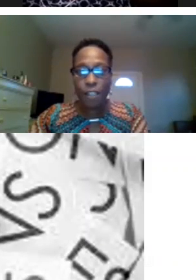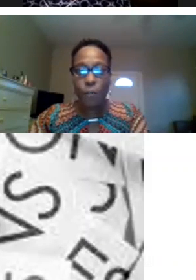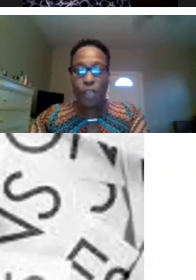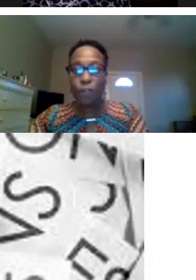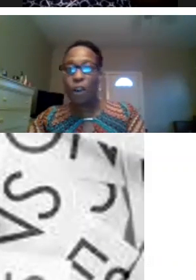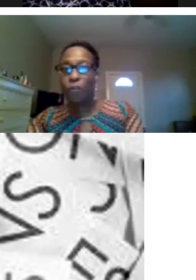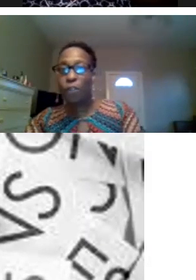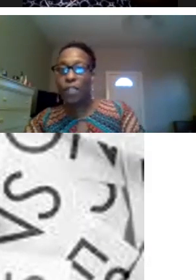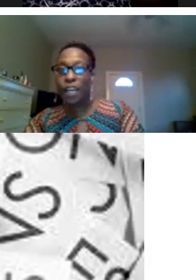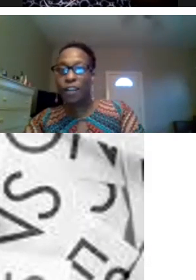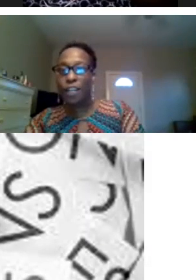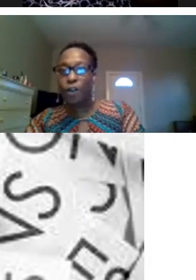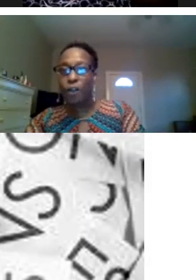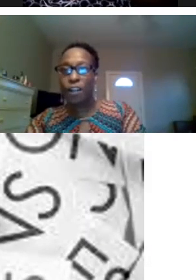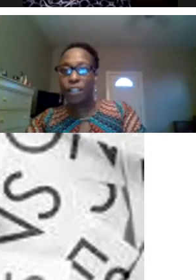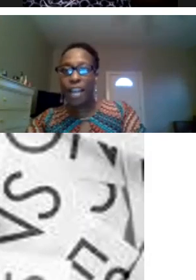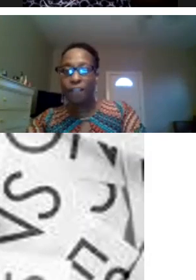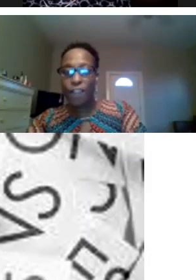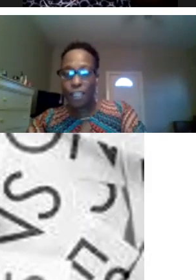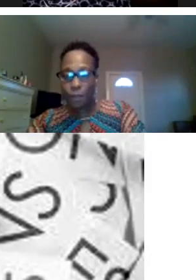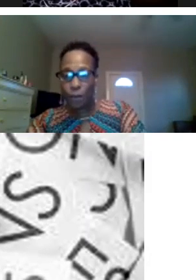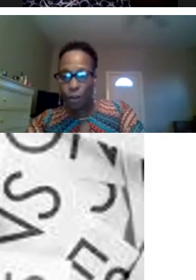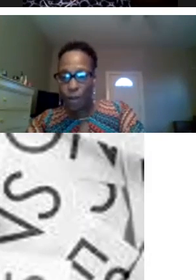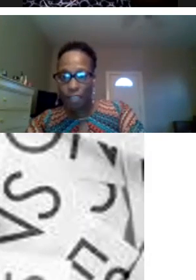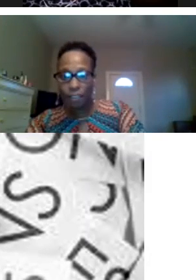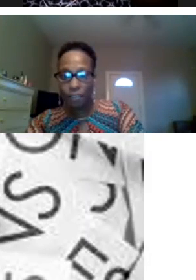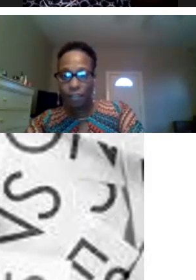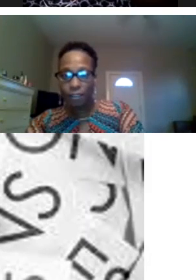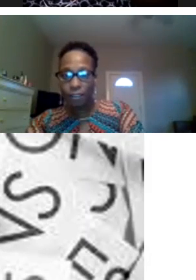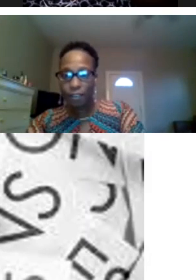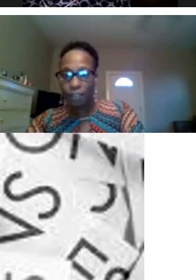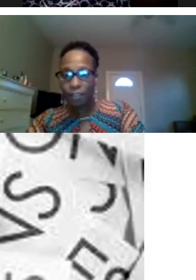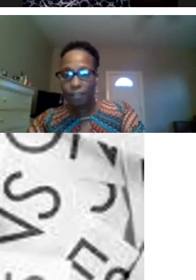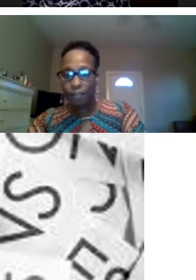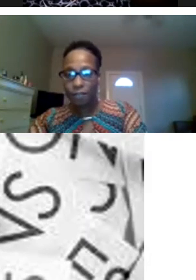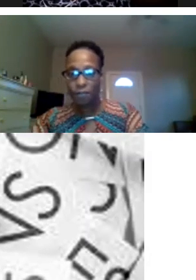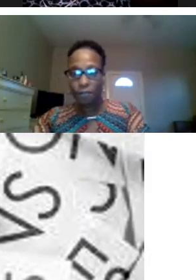I'm gonna switch gears and go over here and check out Facebook real quick.